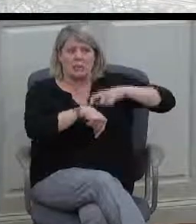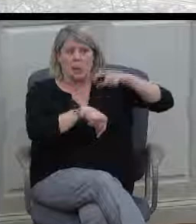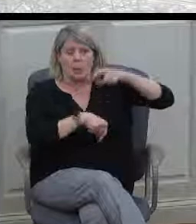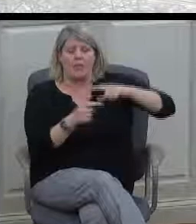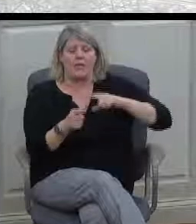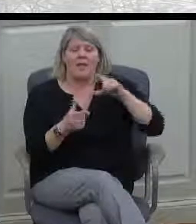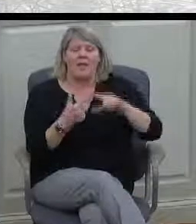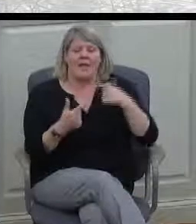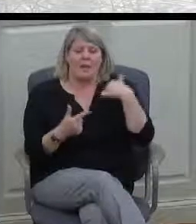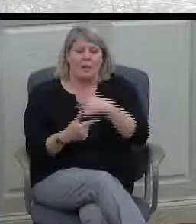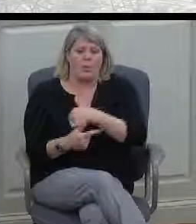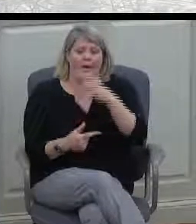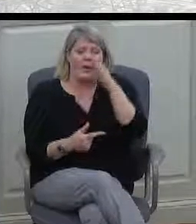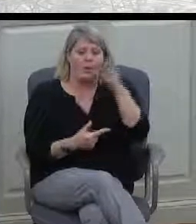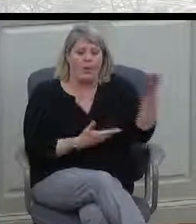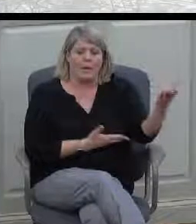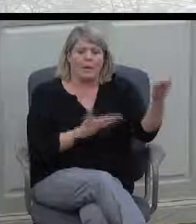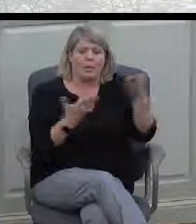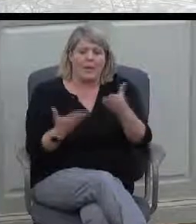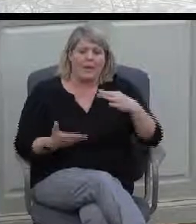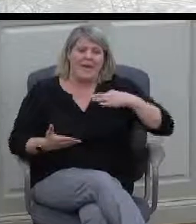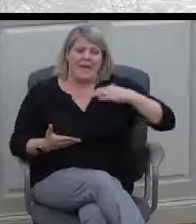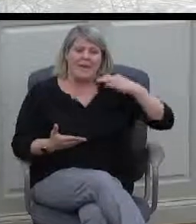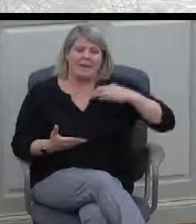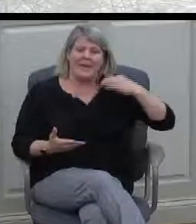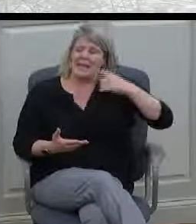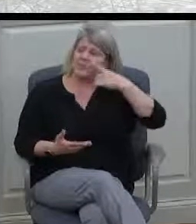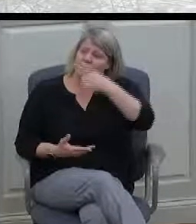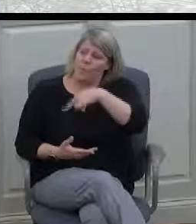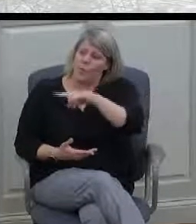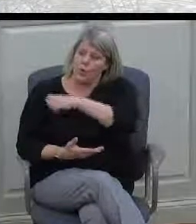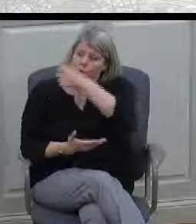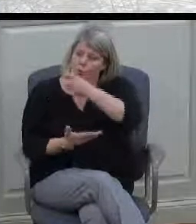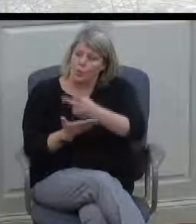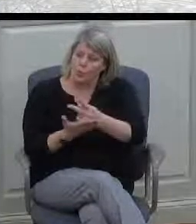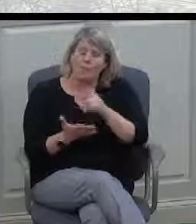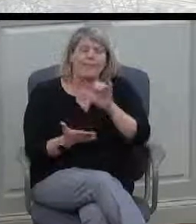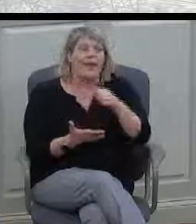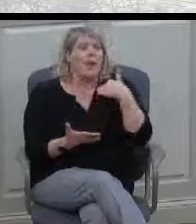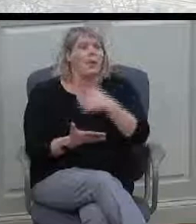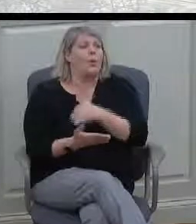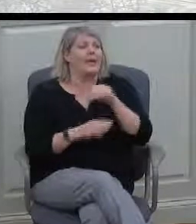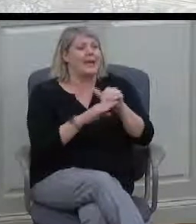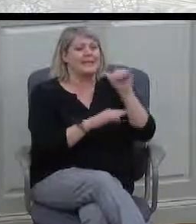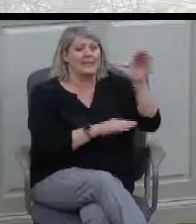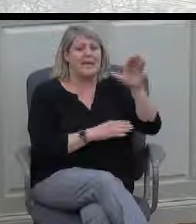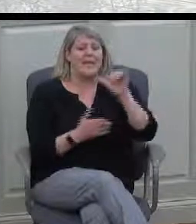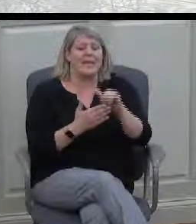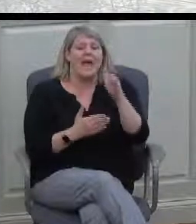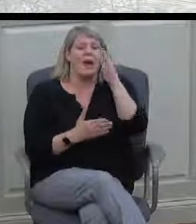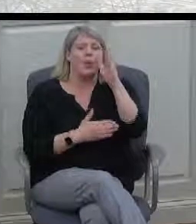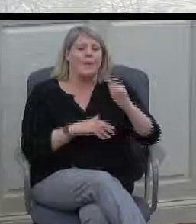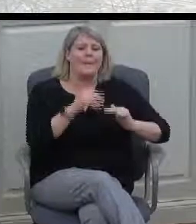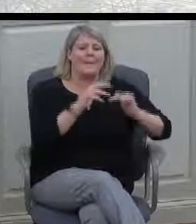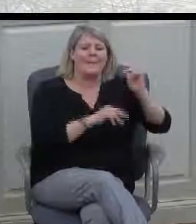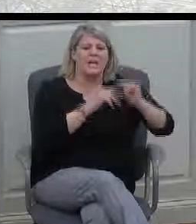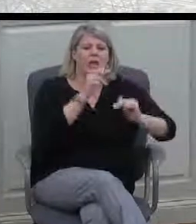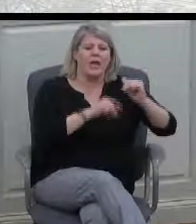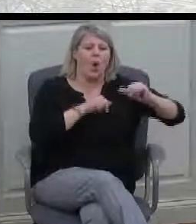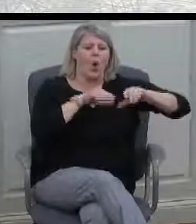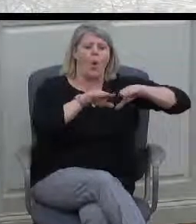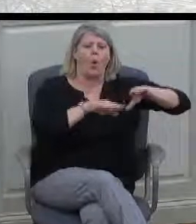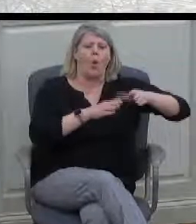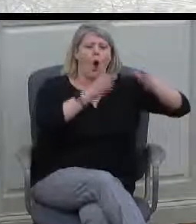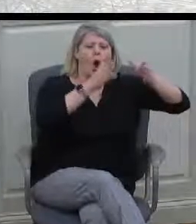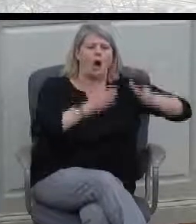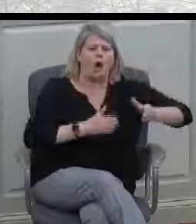going to bring a application to you all to approve for us to send in. That builds a pedestrian refuge at that crossing, which means we will